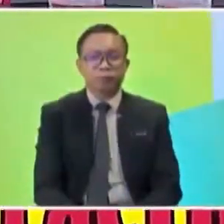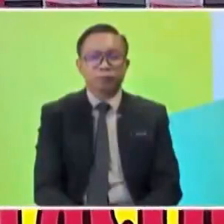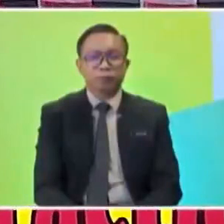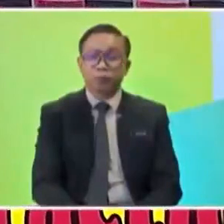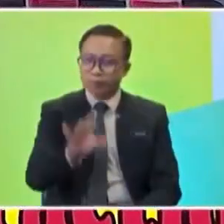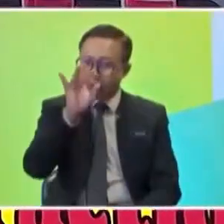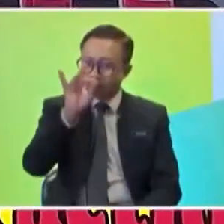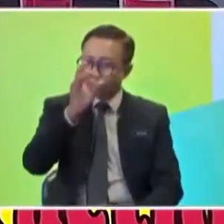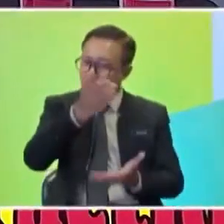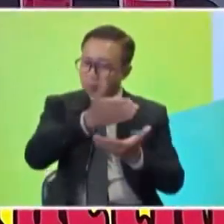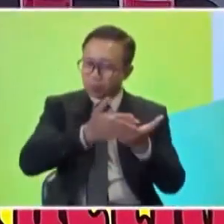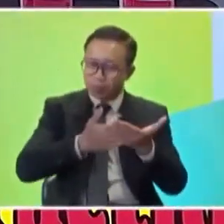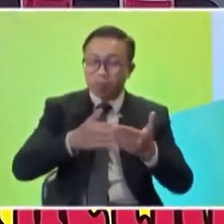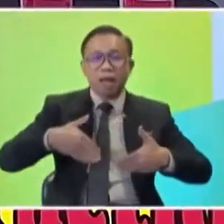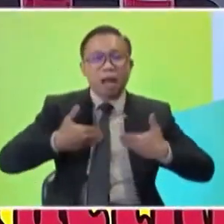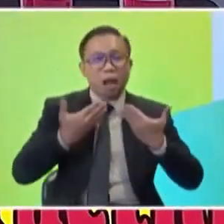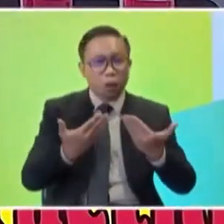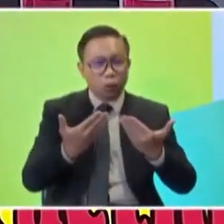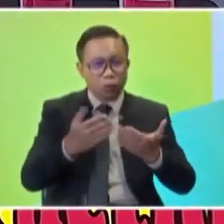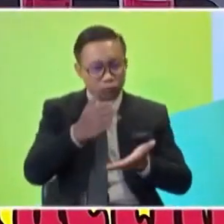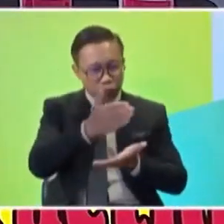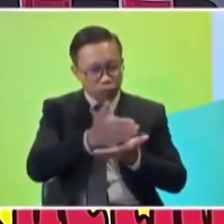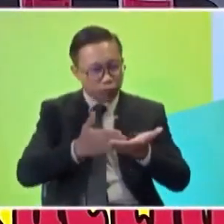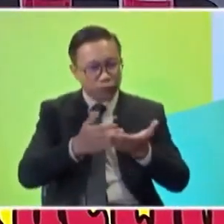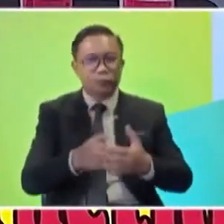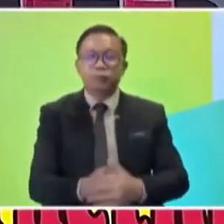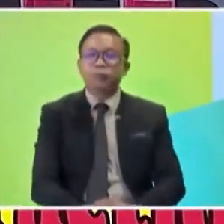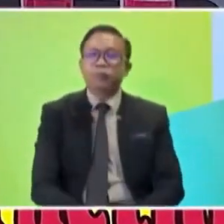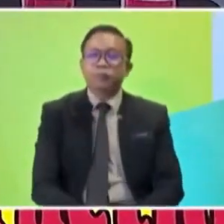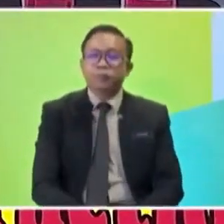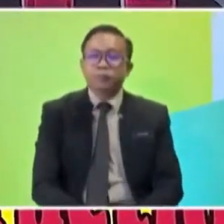So this is half. Can you all see? Okay.